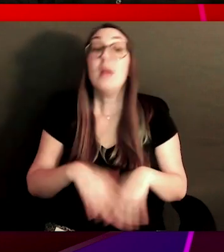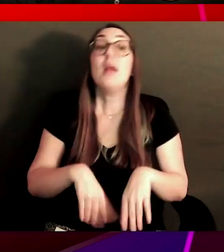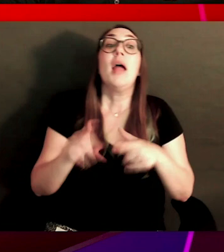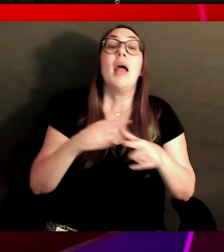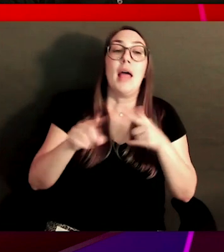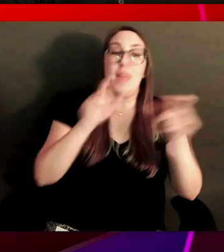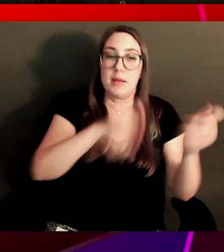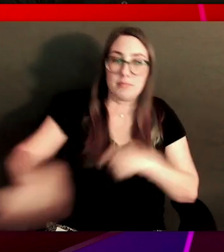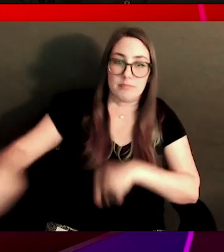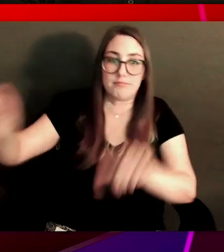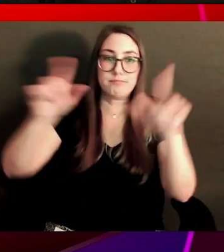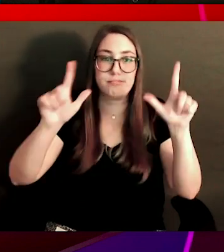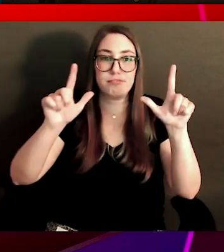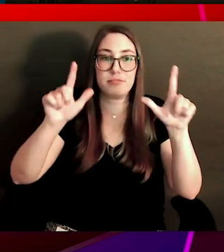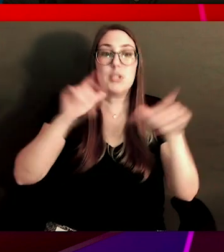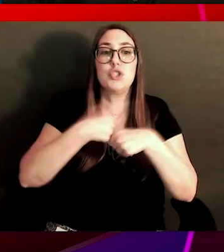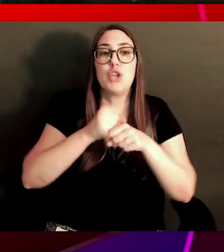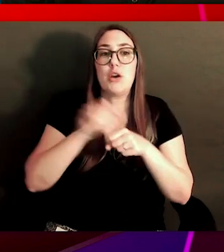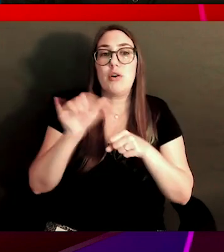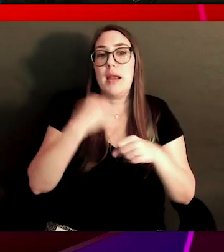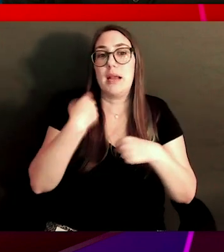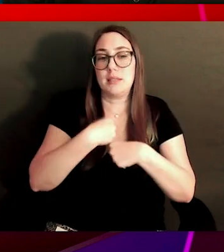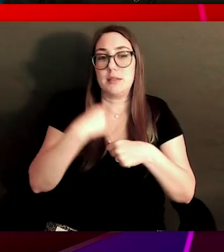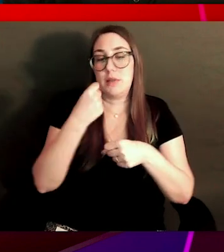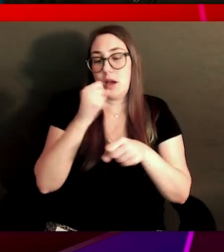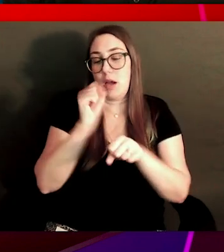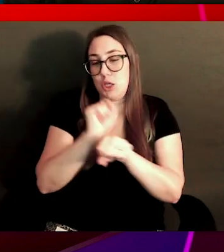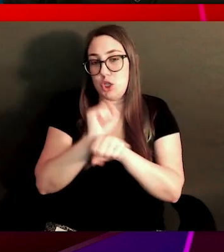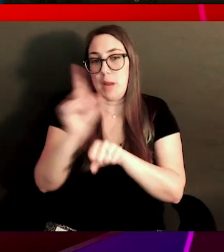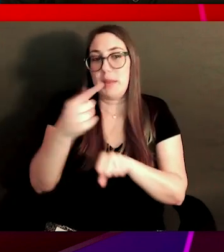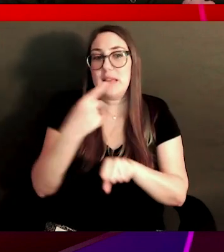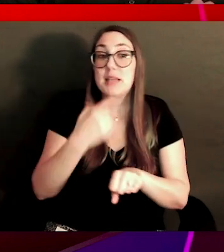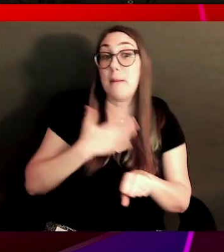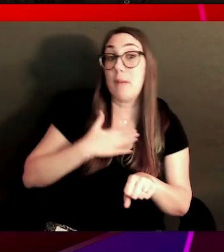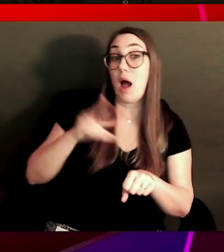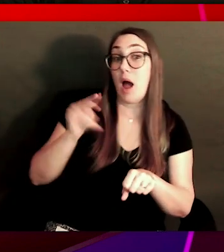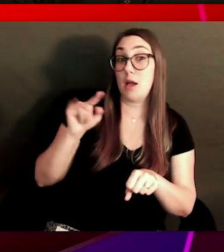where we can generate this as a job. I can say my notebook